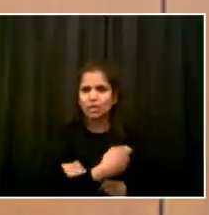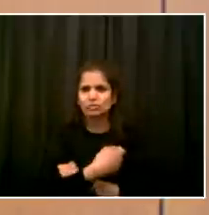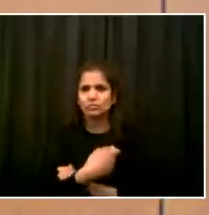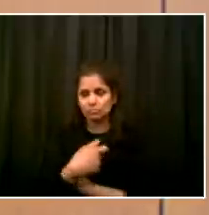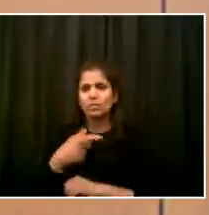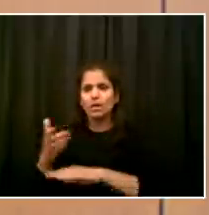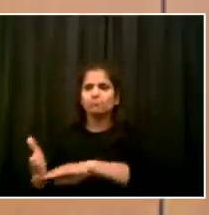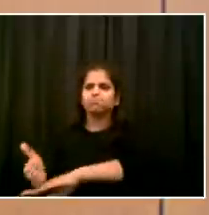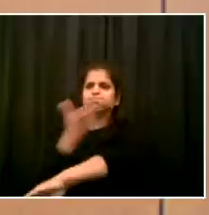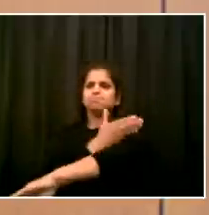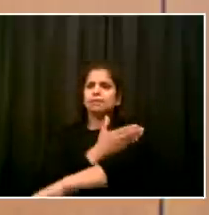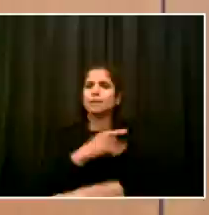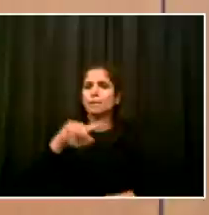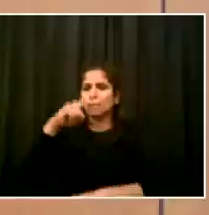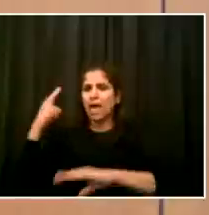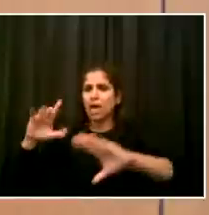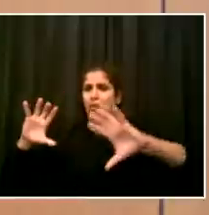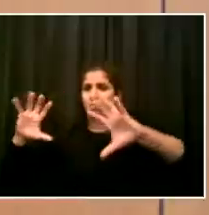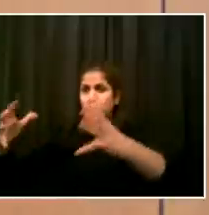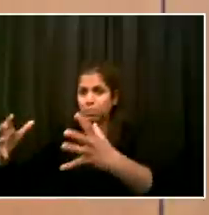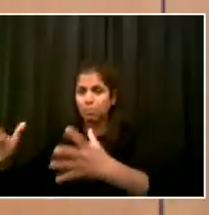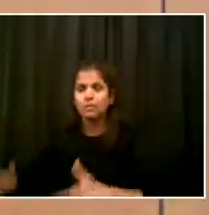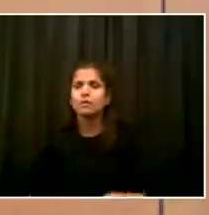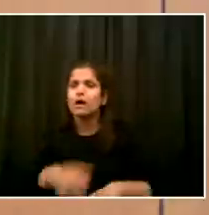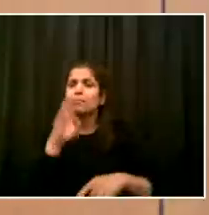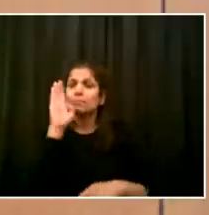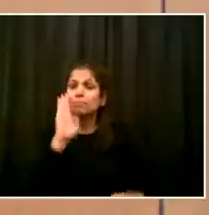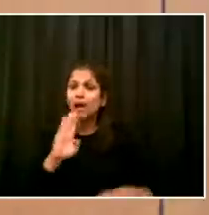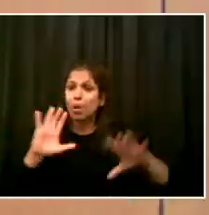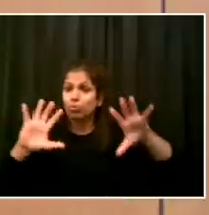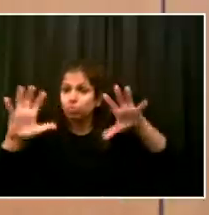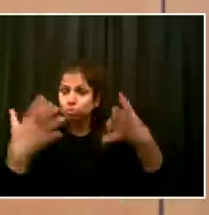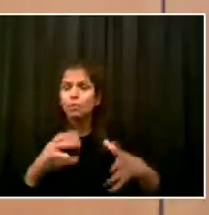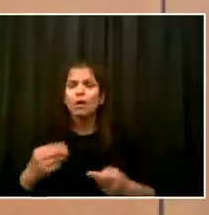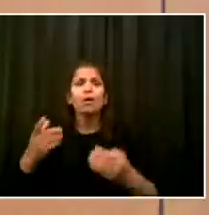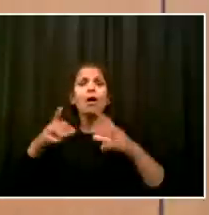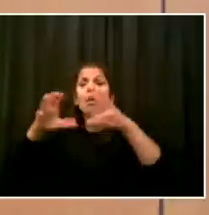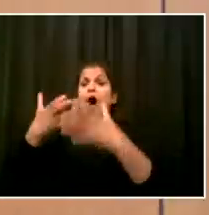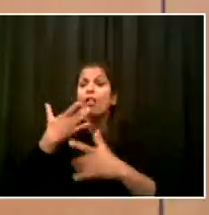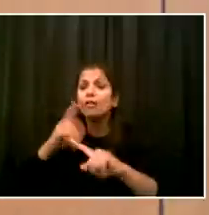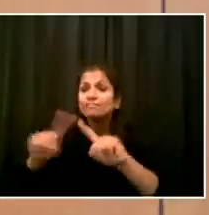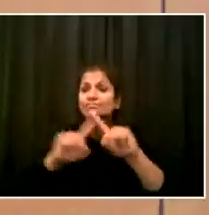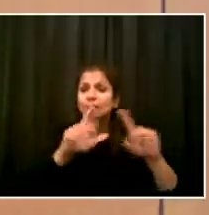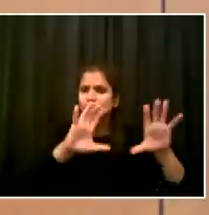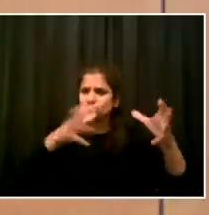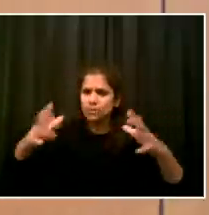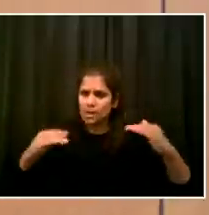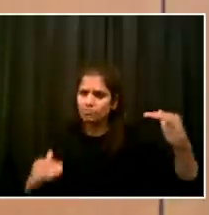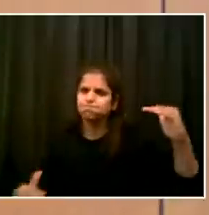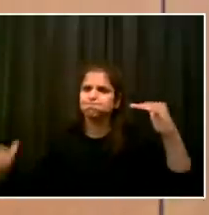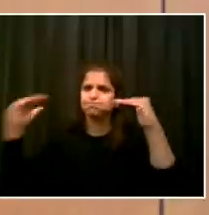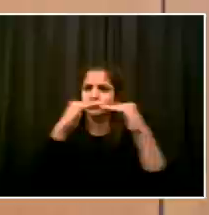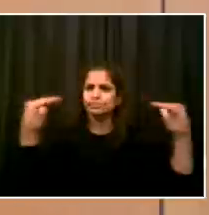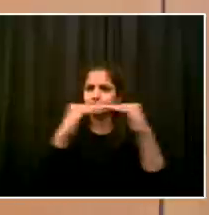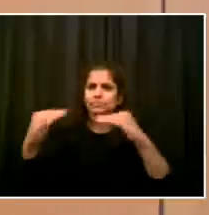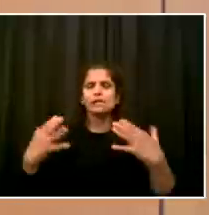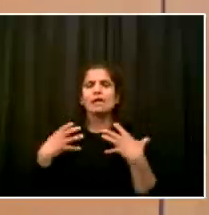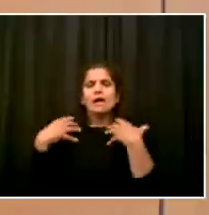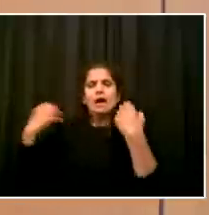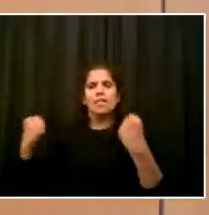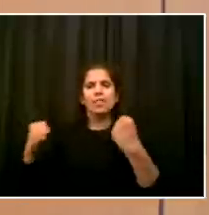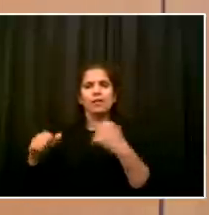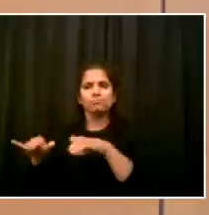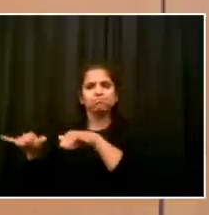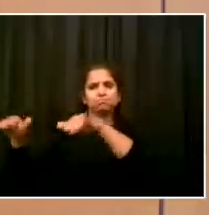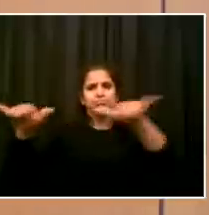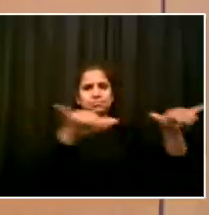those investments to try and do decades of structural racism, I think only take us so far.